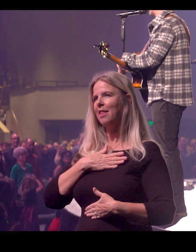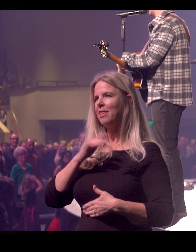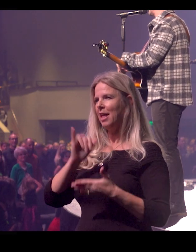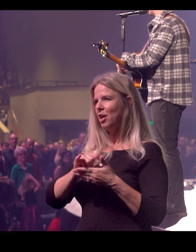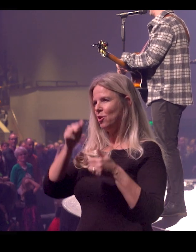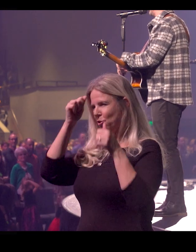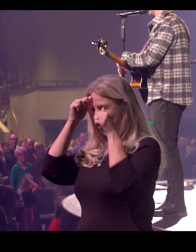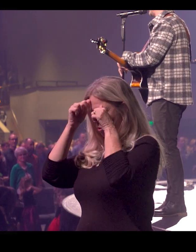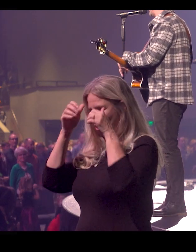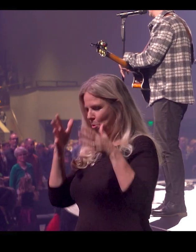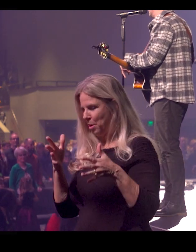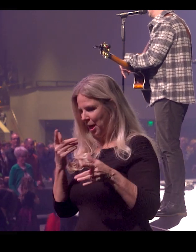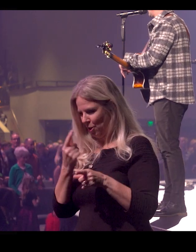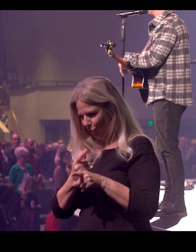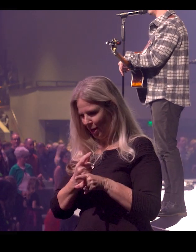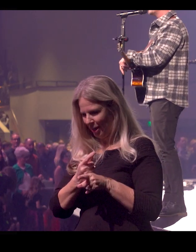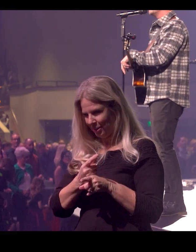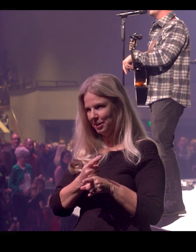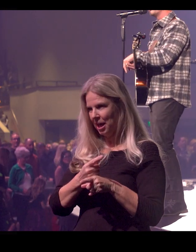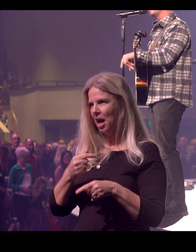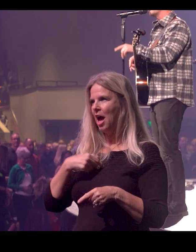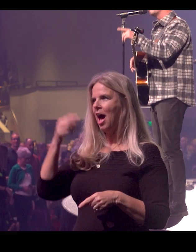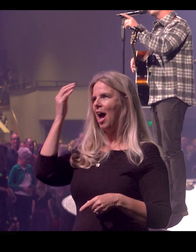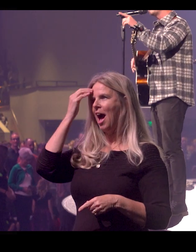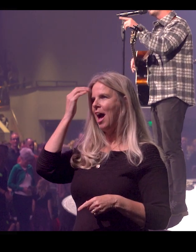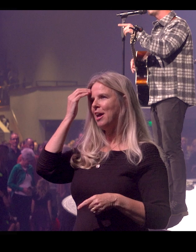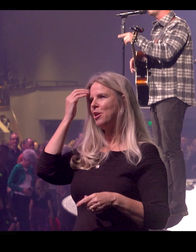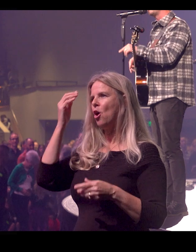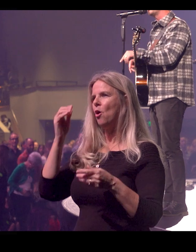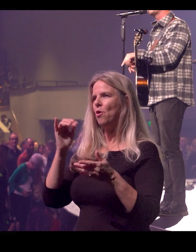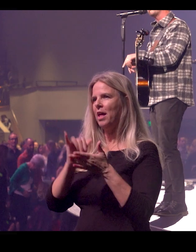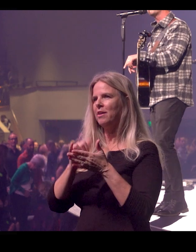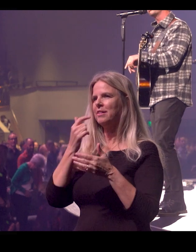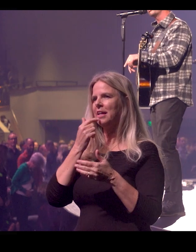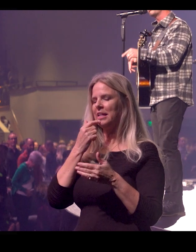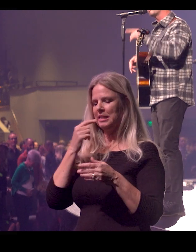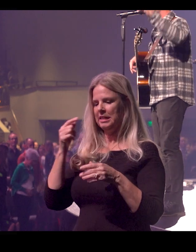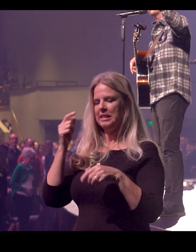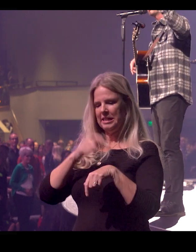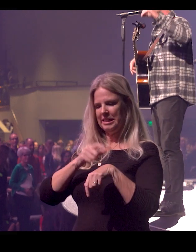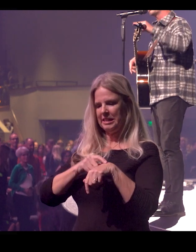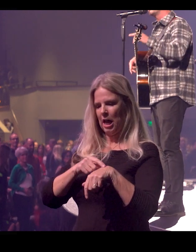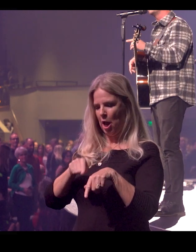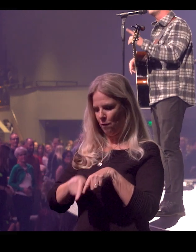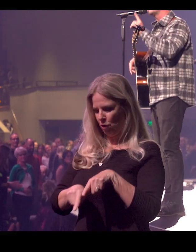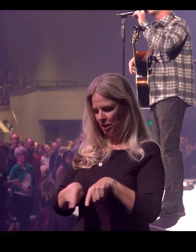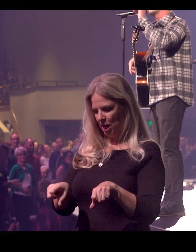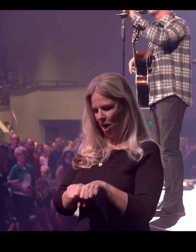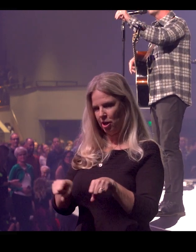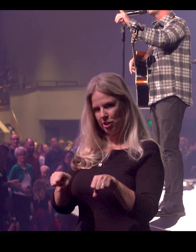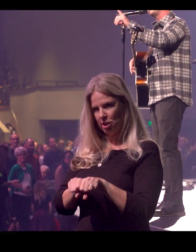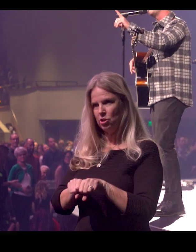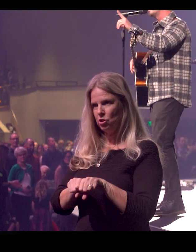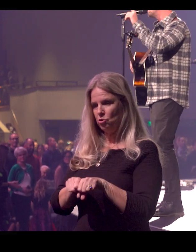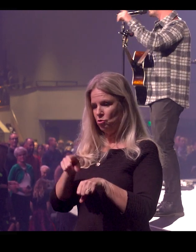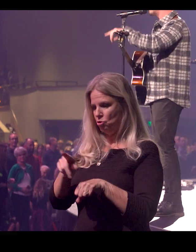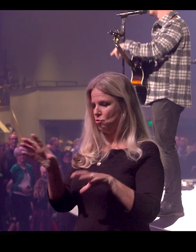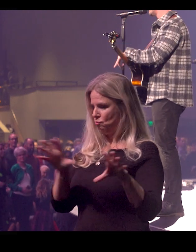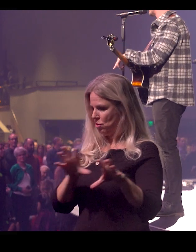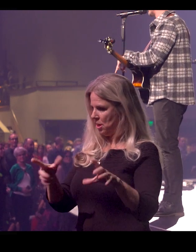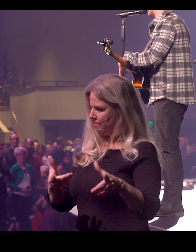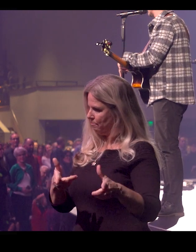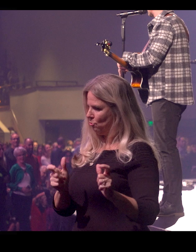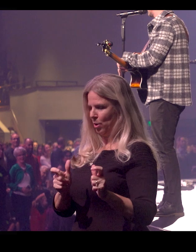they said it's time to put your socks and shoes on because we're going to church, I know you guys did it the first time. They didn't even have to repeat themselves. I know you're ready